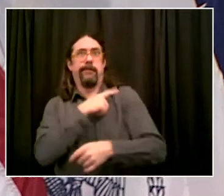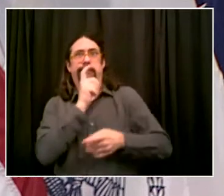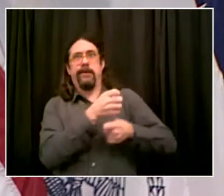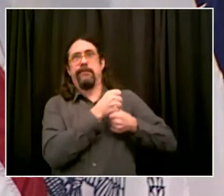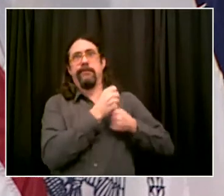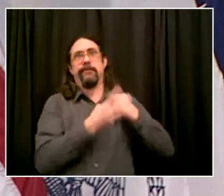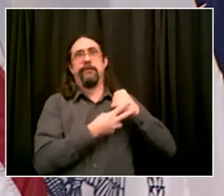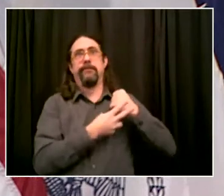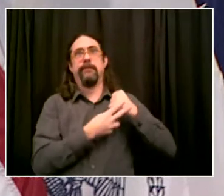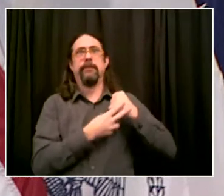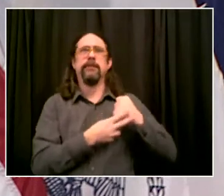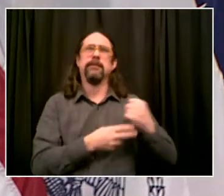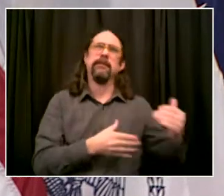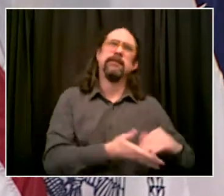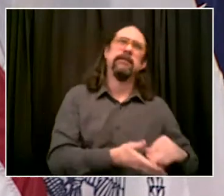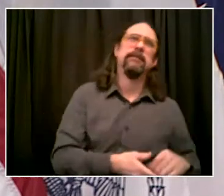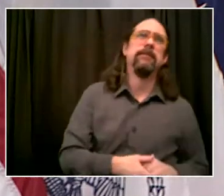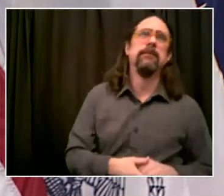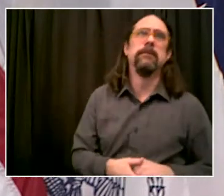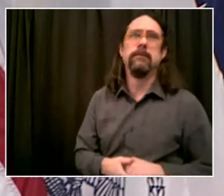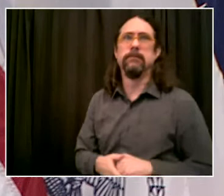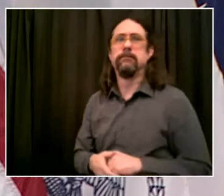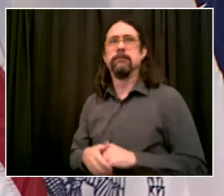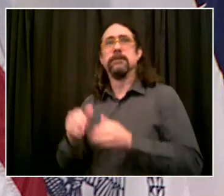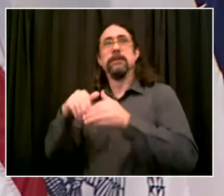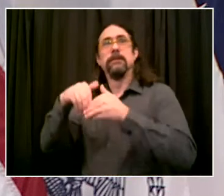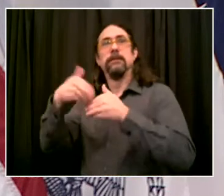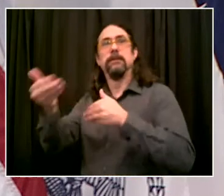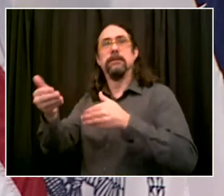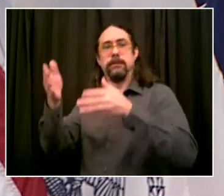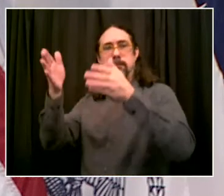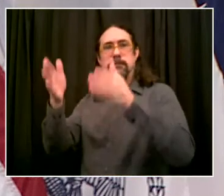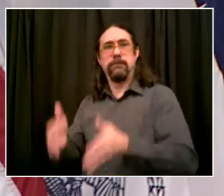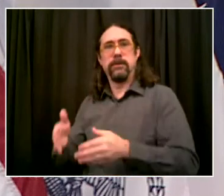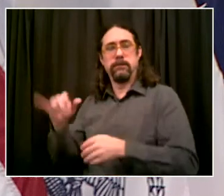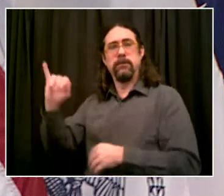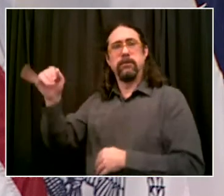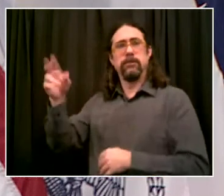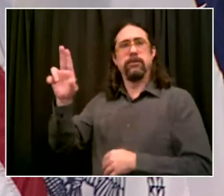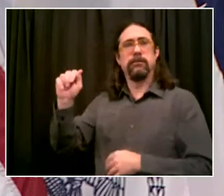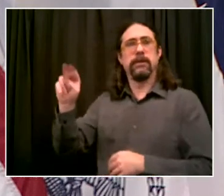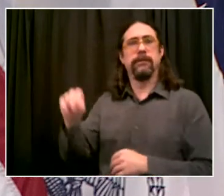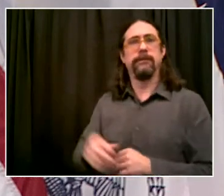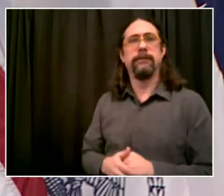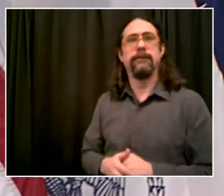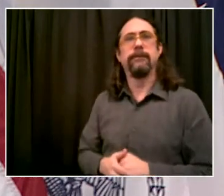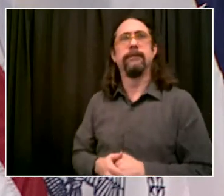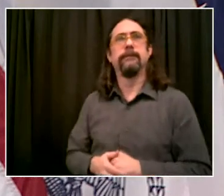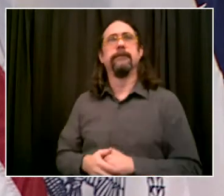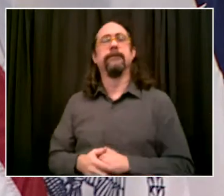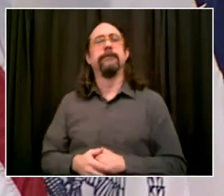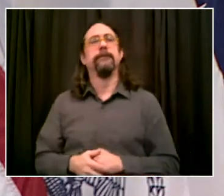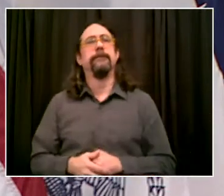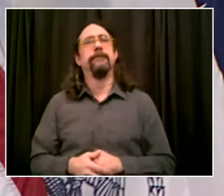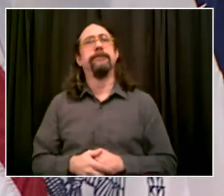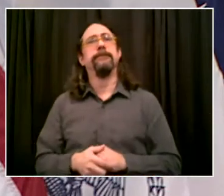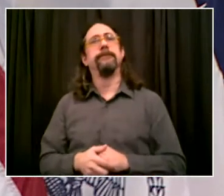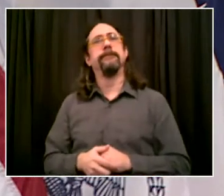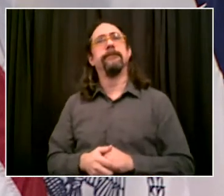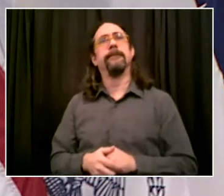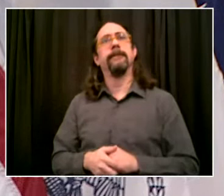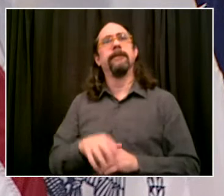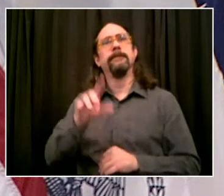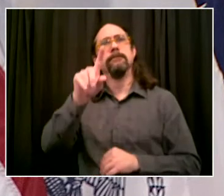your administration? And if not, why not, given that a lot of New Yorkers are distrustful of the